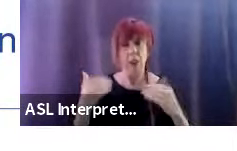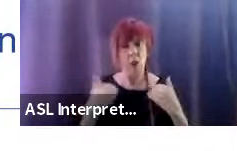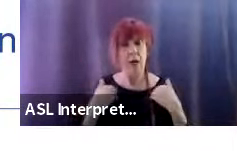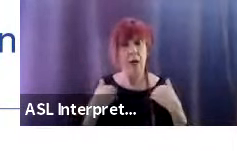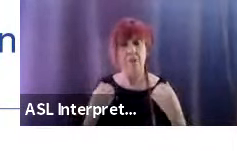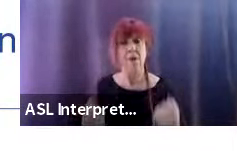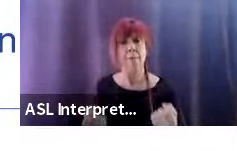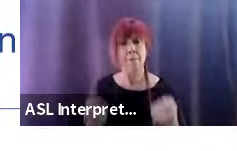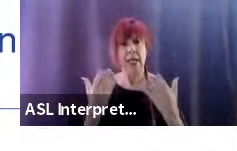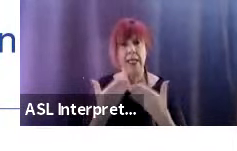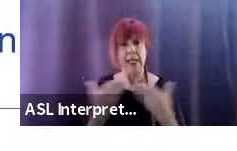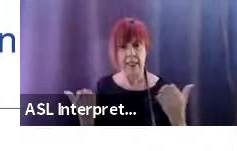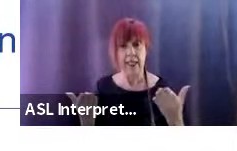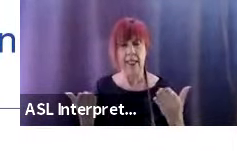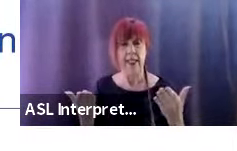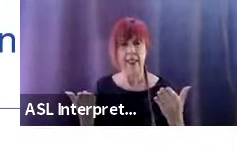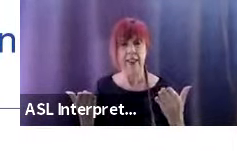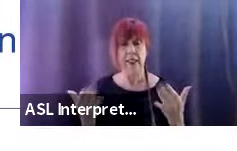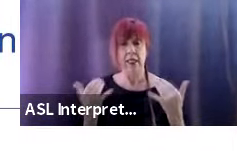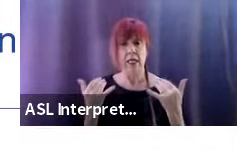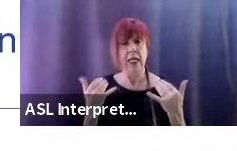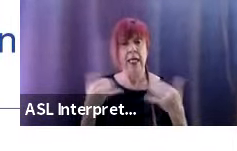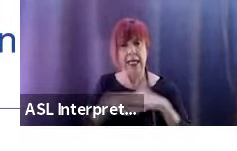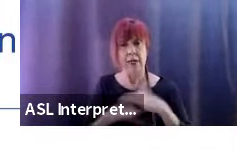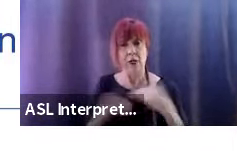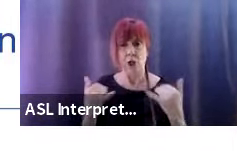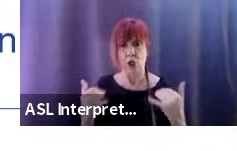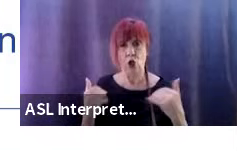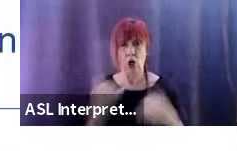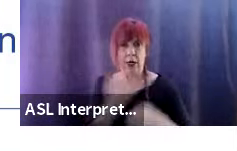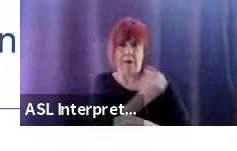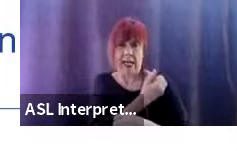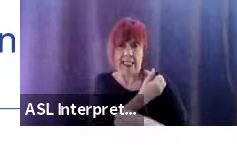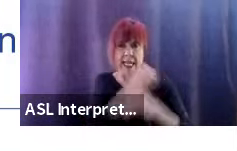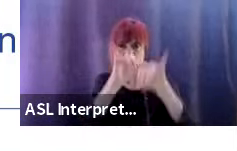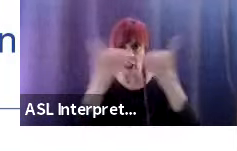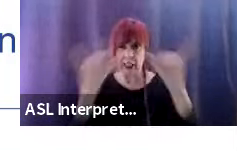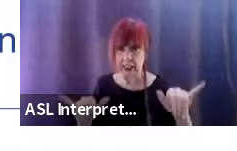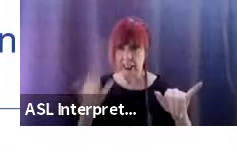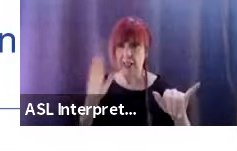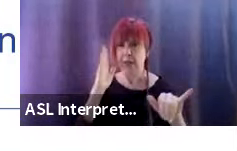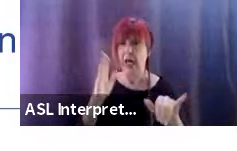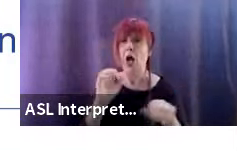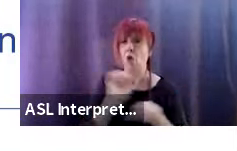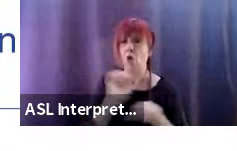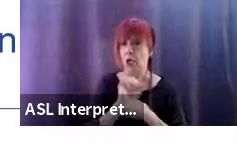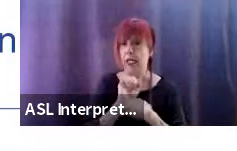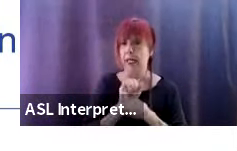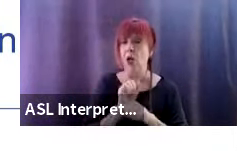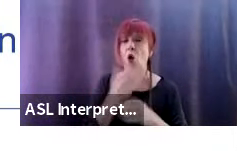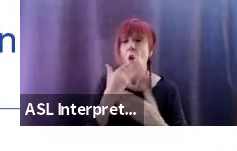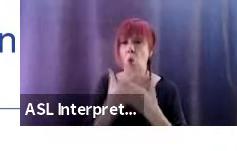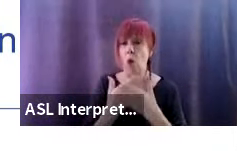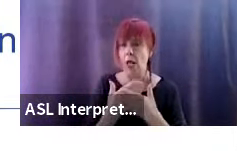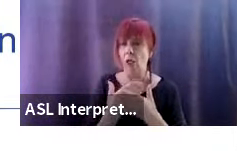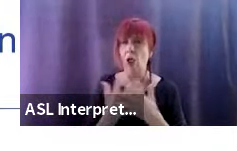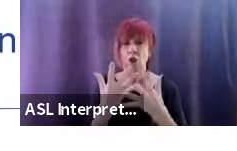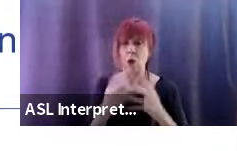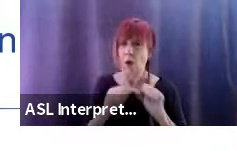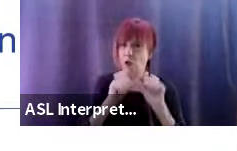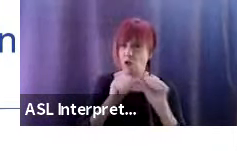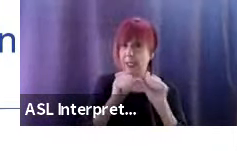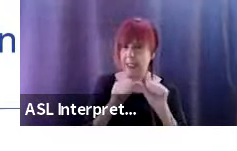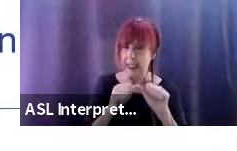in the current vaccination system that are working well, and we want to continue to support those. We just want to build on the good work that's been having